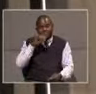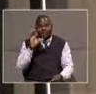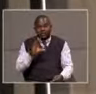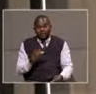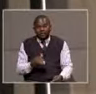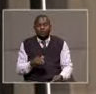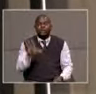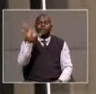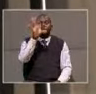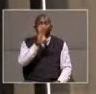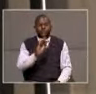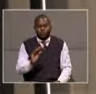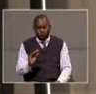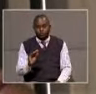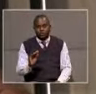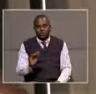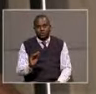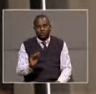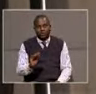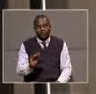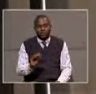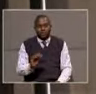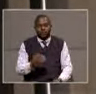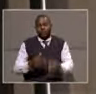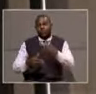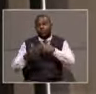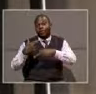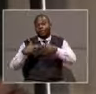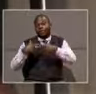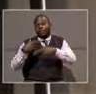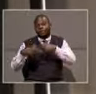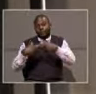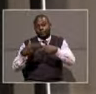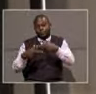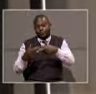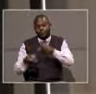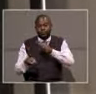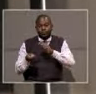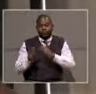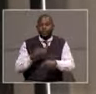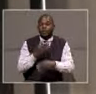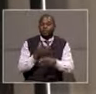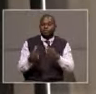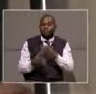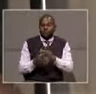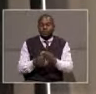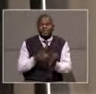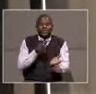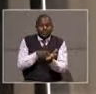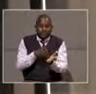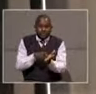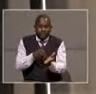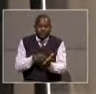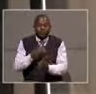a resolution to revive and build a seed